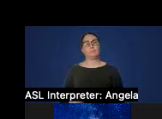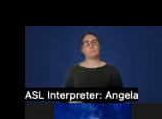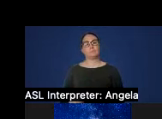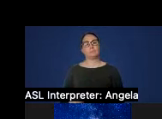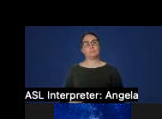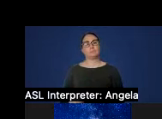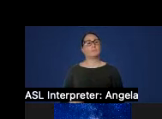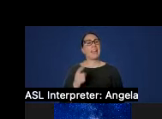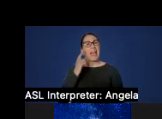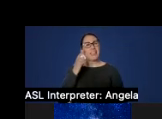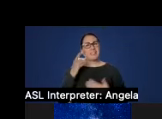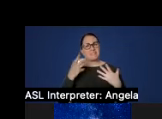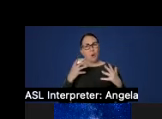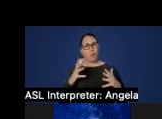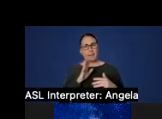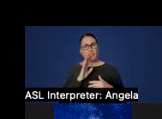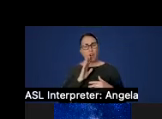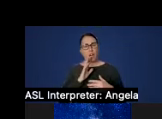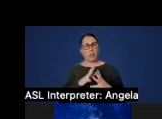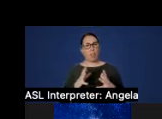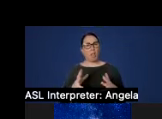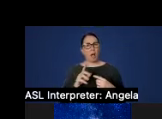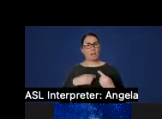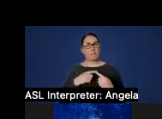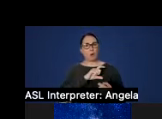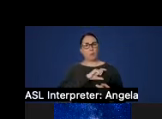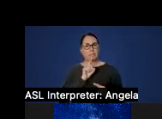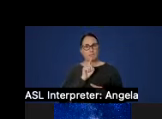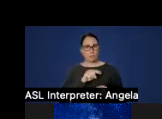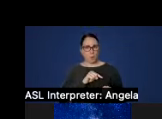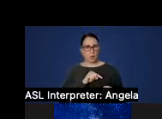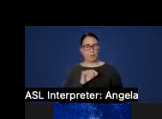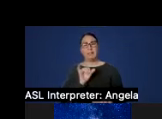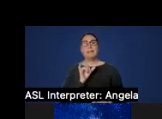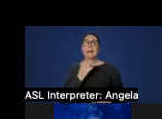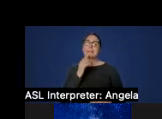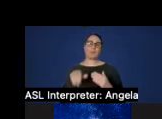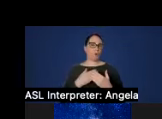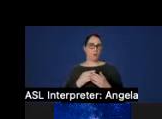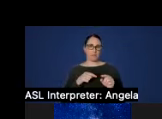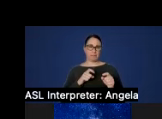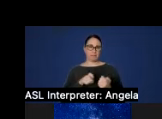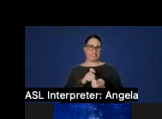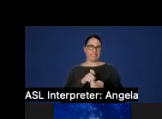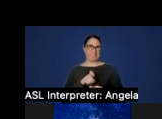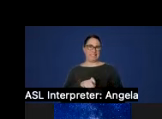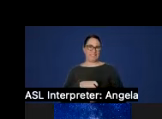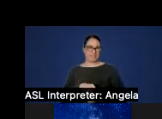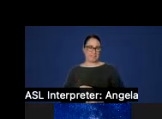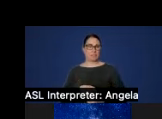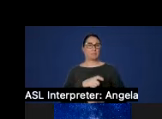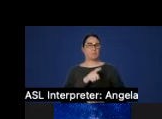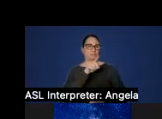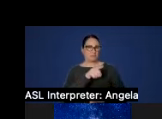I think I already talked a lot about a police report. Like I said, all the details of it. And that just gives you an idea. And that's what this